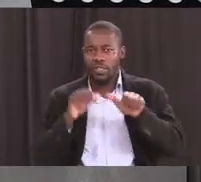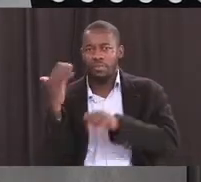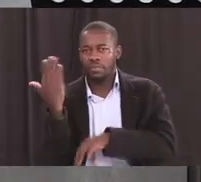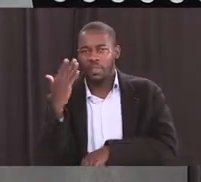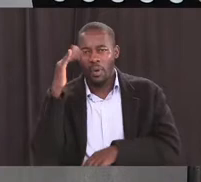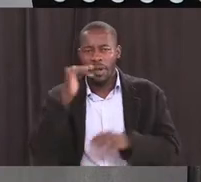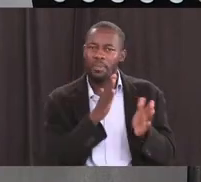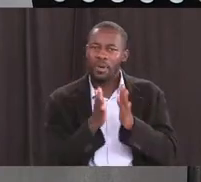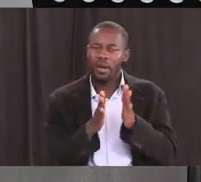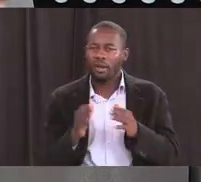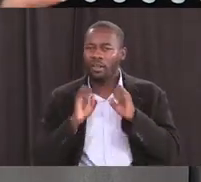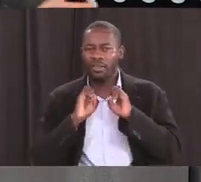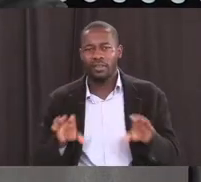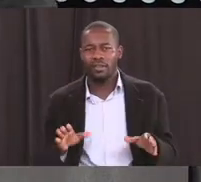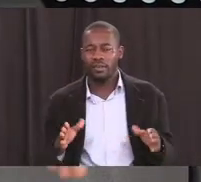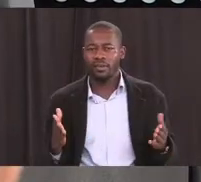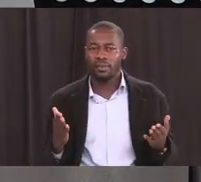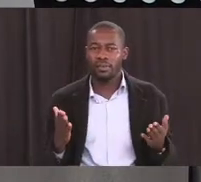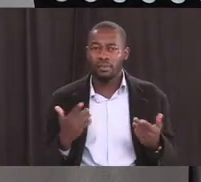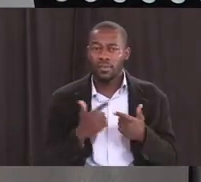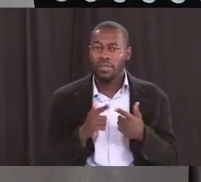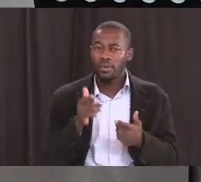going to sit here. Stay put.